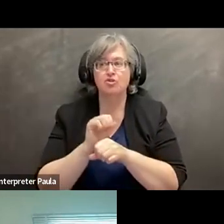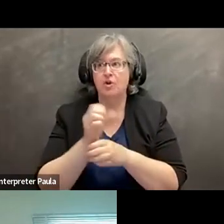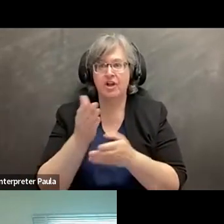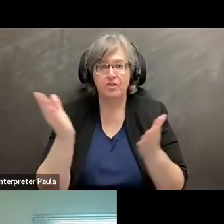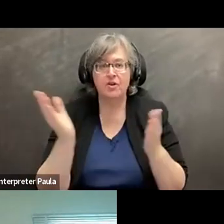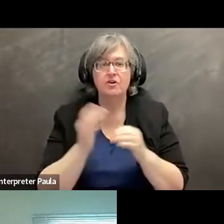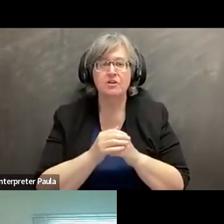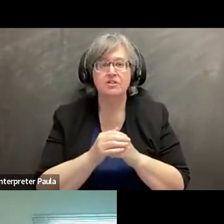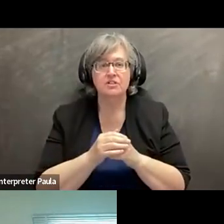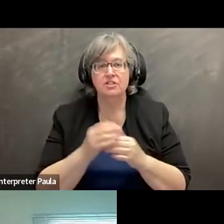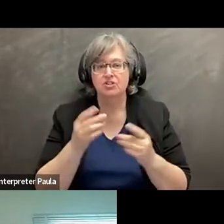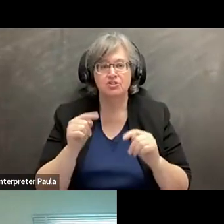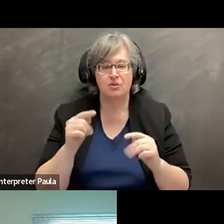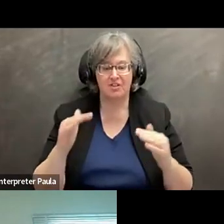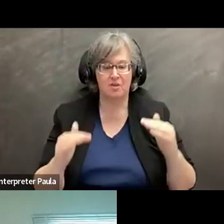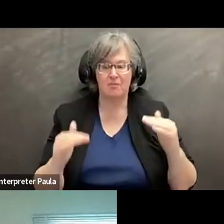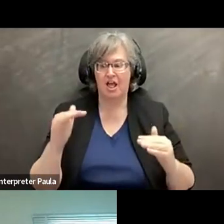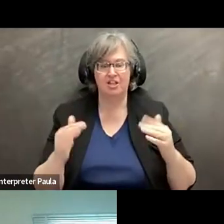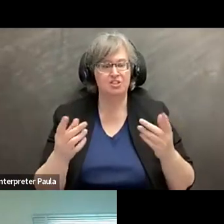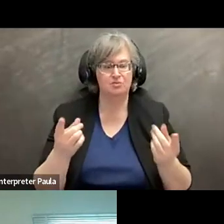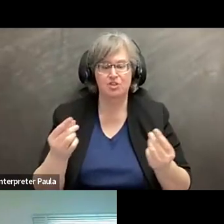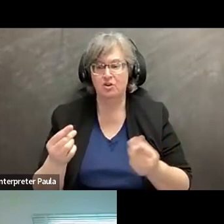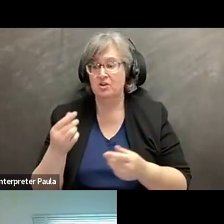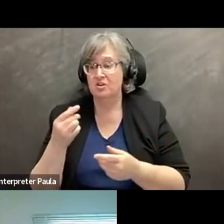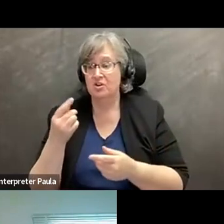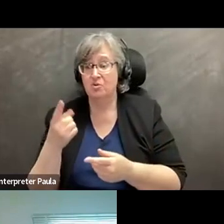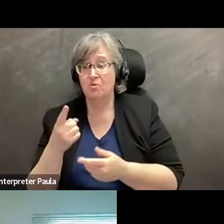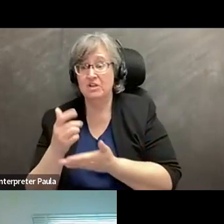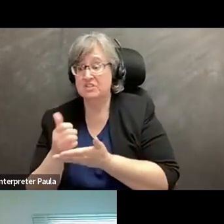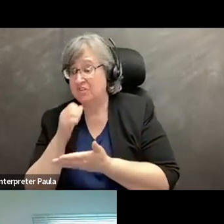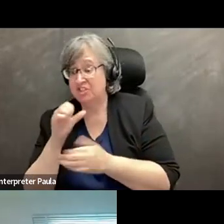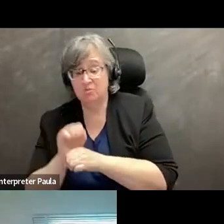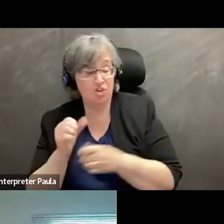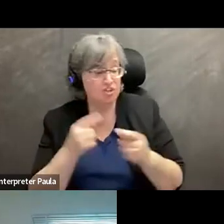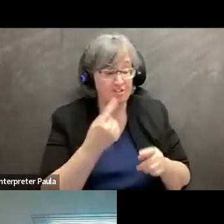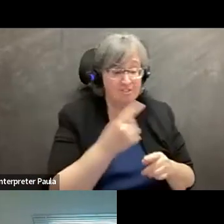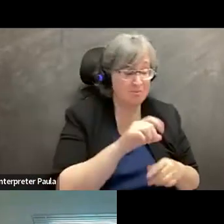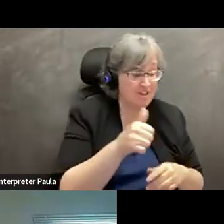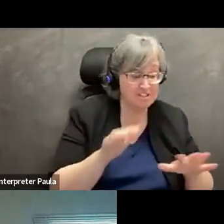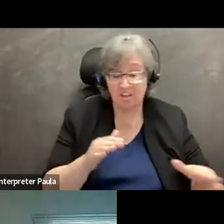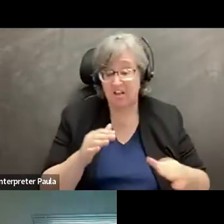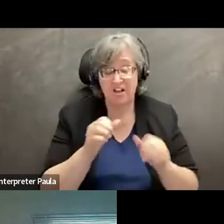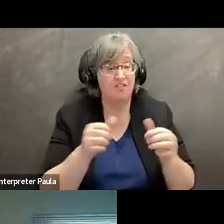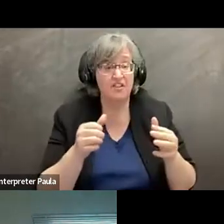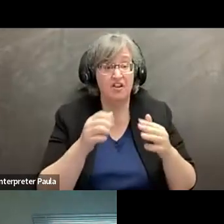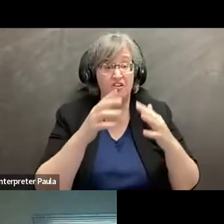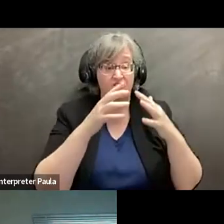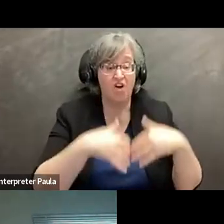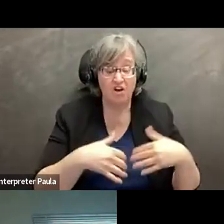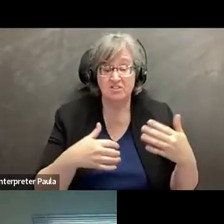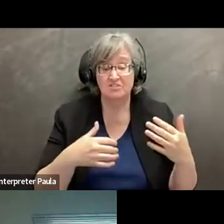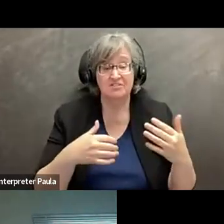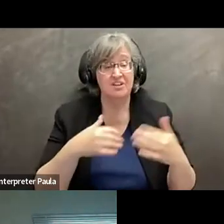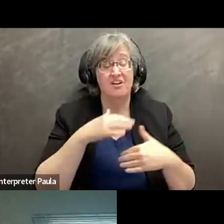the balancing act that we talk about, when one doesn't work, we try something else and everything falls apart, all the balls,